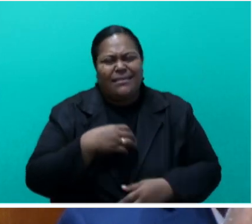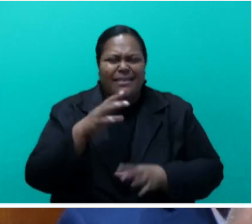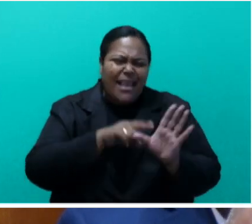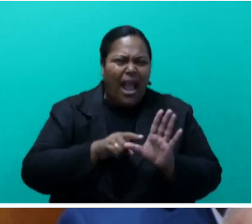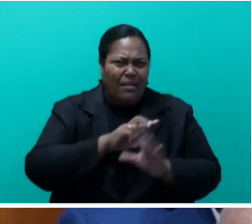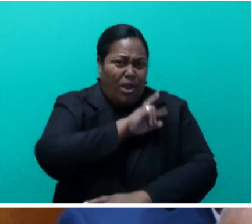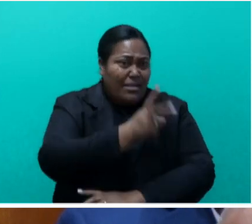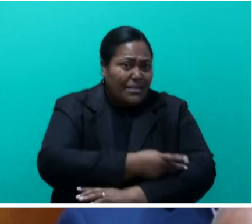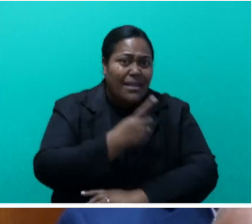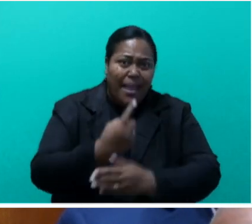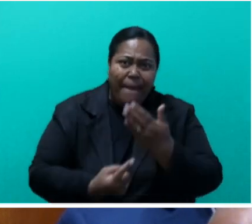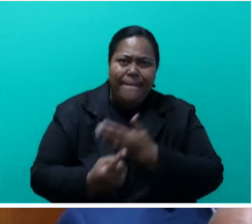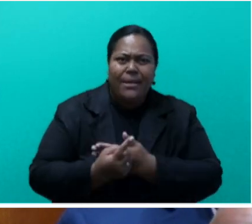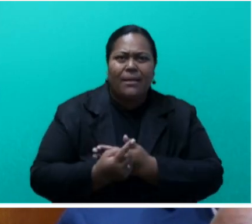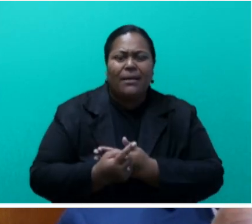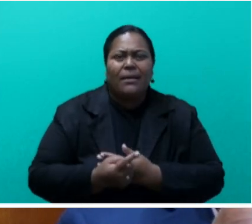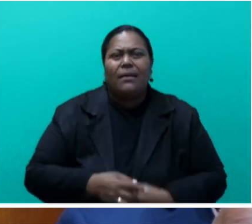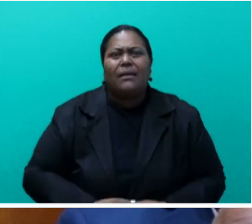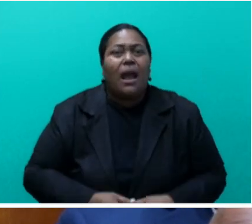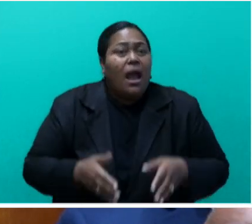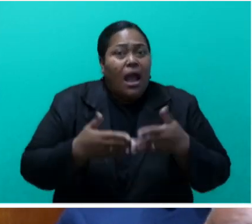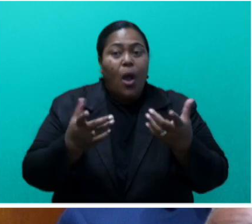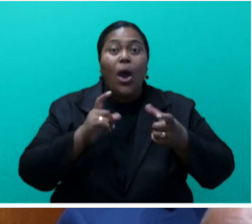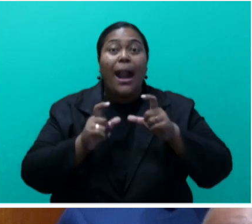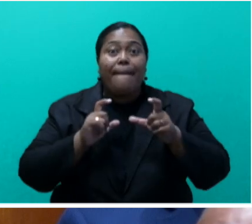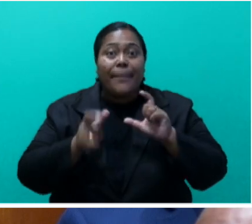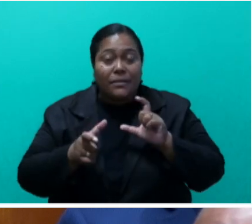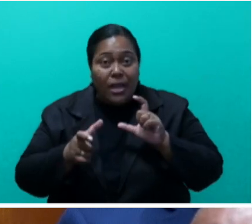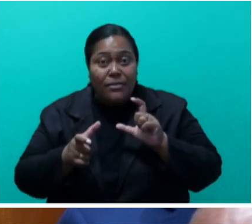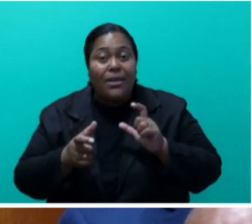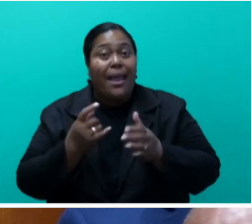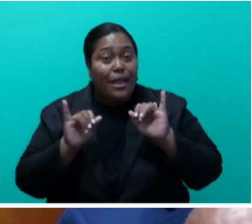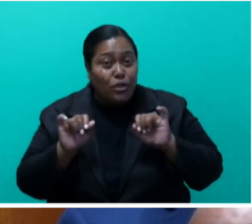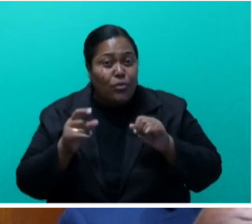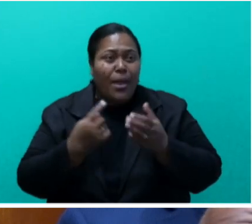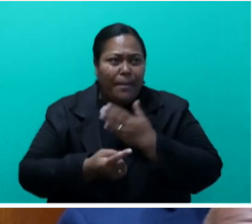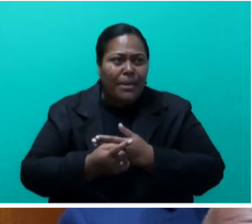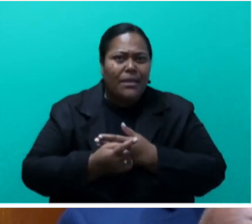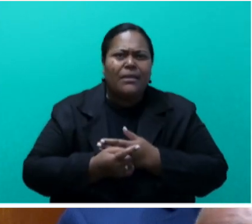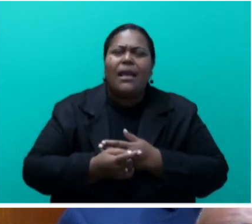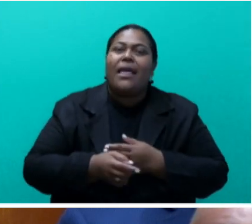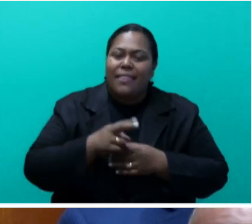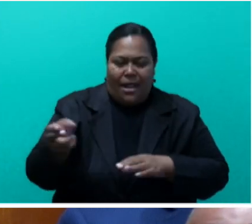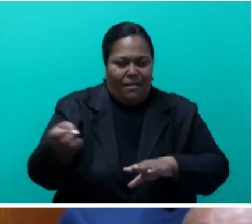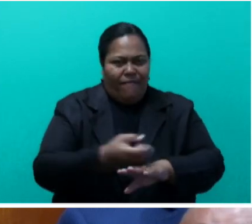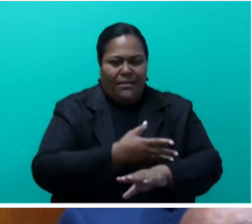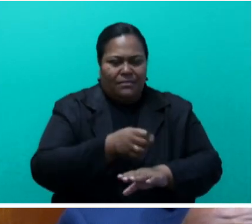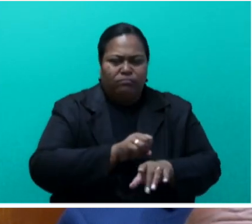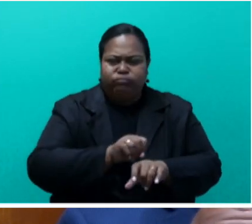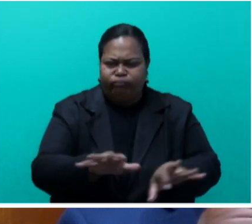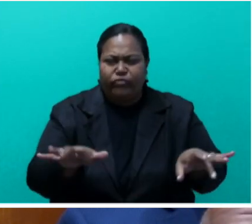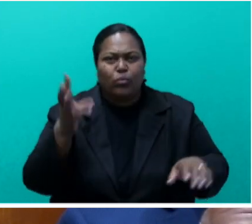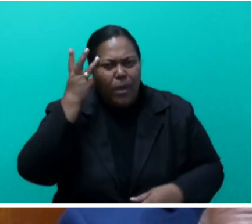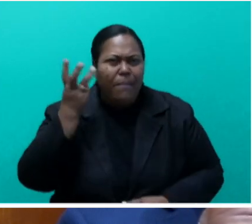challenges are happening against the backdrop of a climate crisis, which always disproportionately affects women and